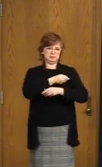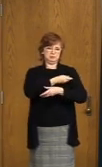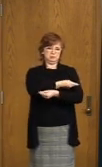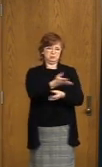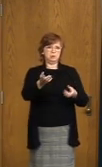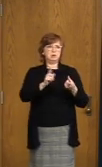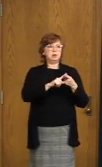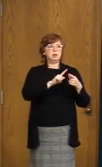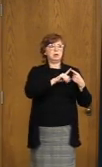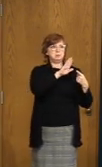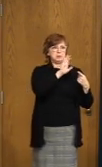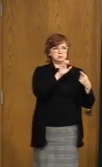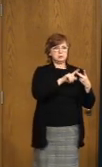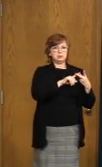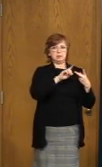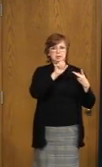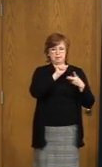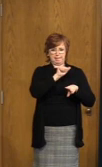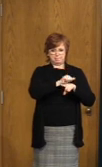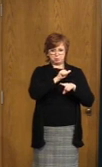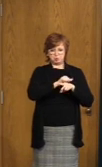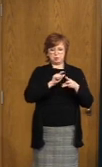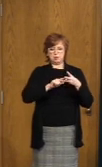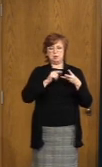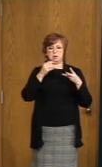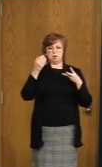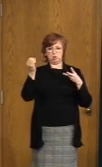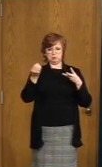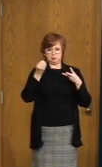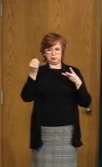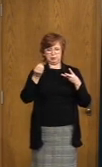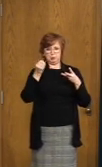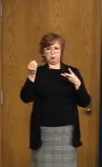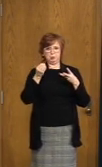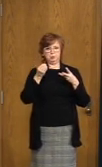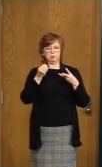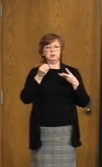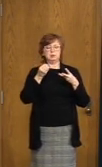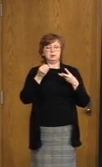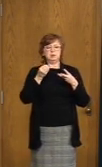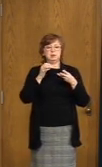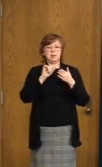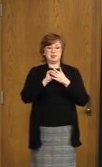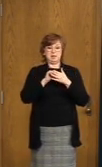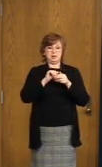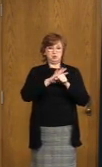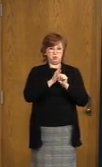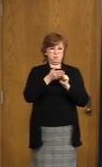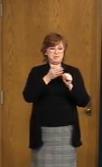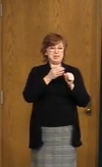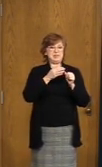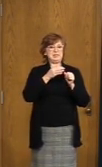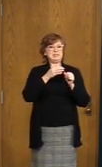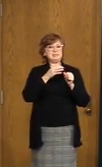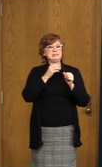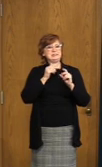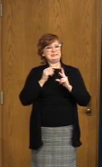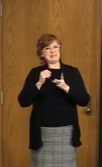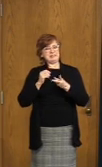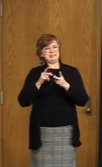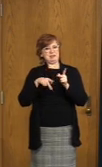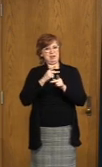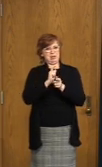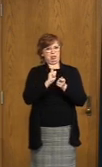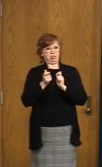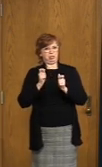BC, Alberta, Ontario. I would not be surprised if we saw a variant in Saskatchewan. But again, what we are doing will